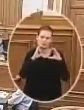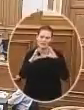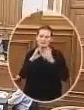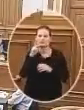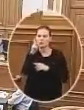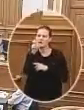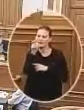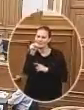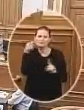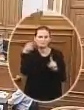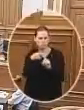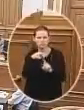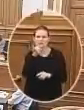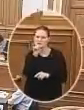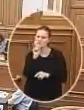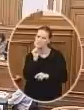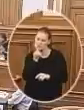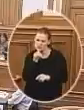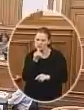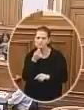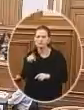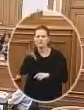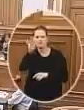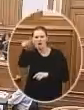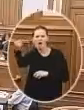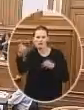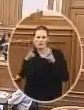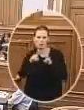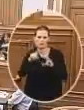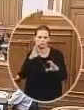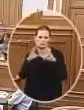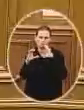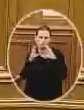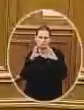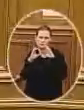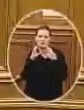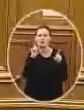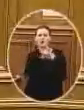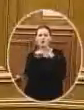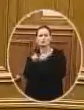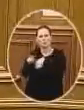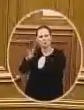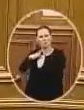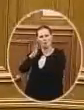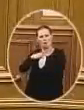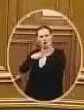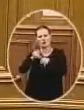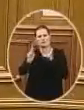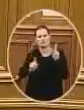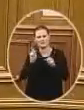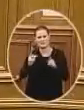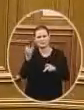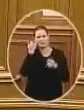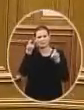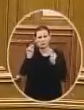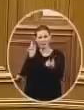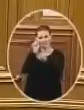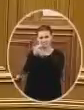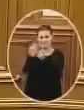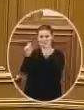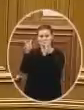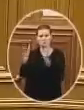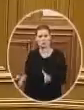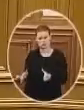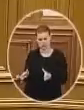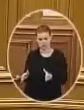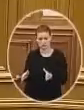is that we're going to have to figure out another way of communication and also alert people that if they're trying to meet up with someone, usually